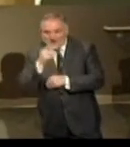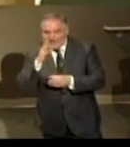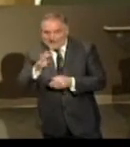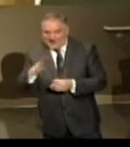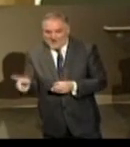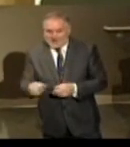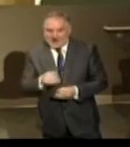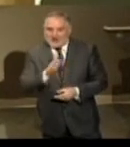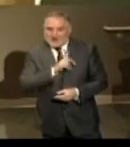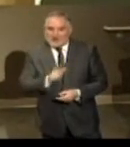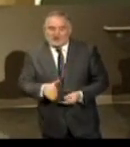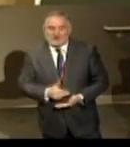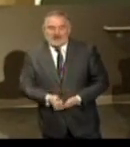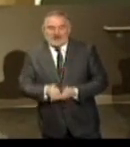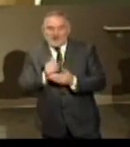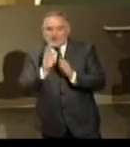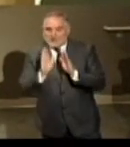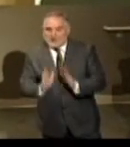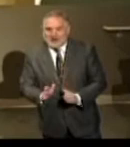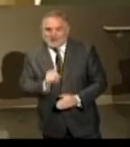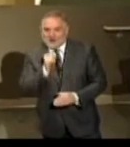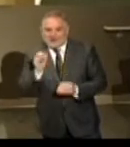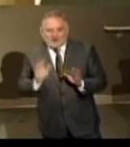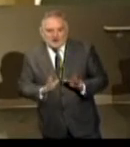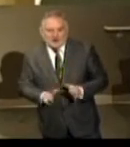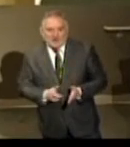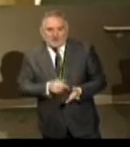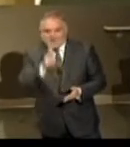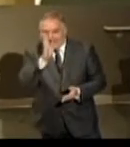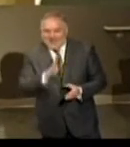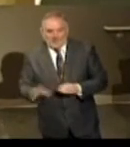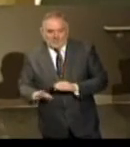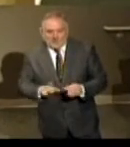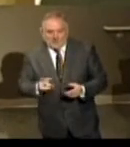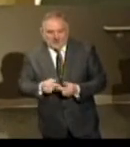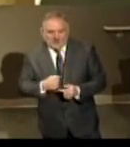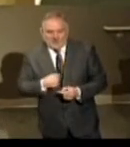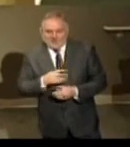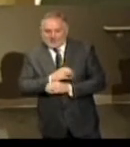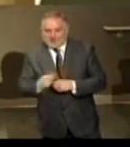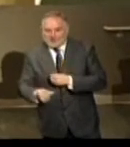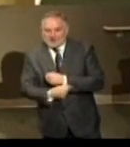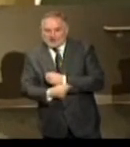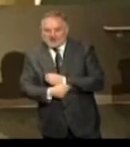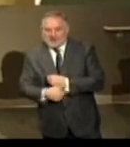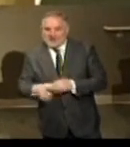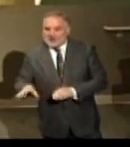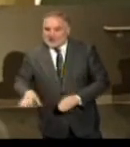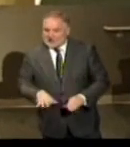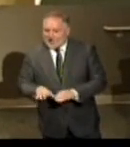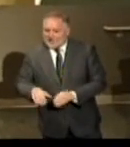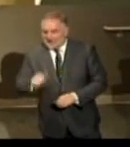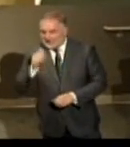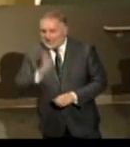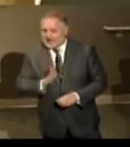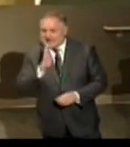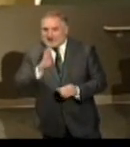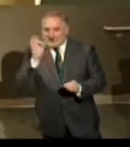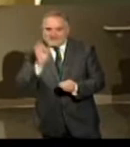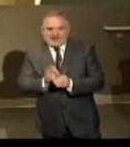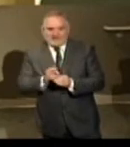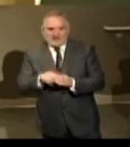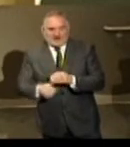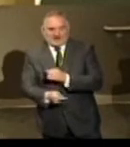helper. I will not fear what man will do unto me. There is no temptation taking you but such as common to man. And God is faithful. Every